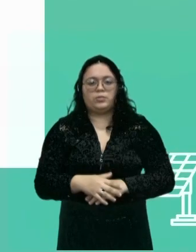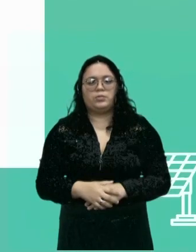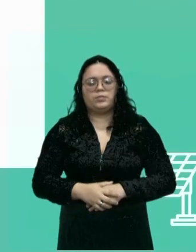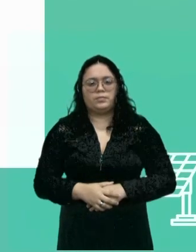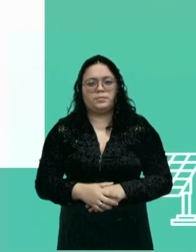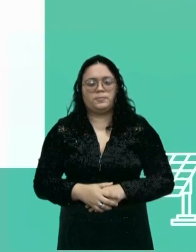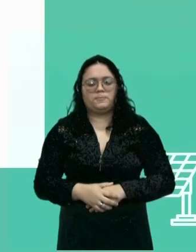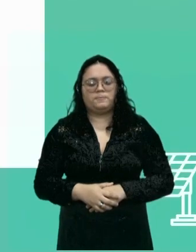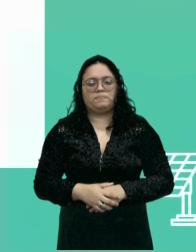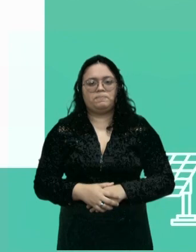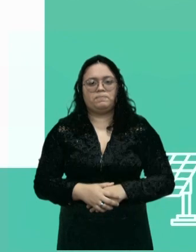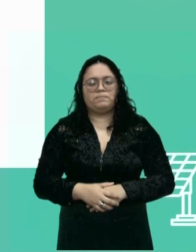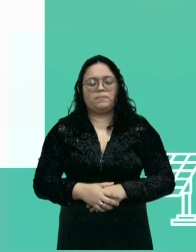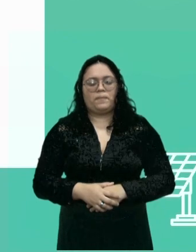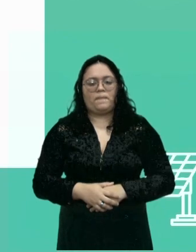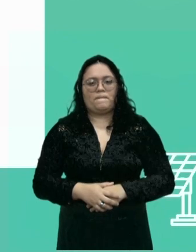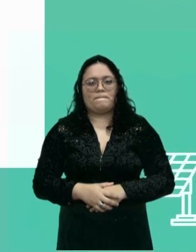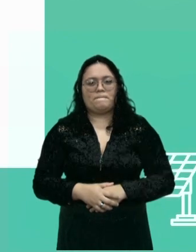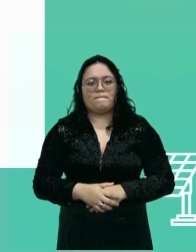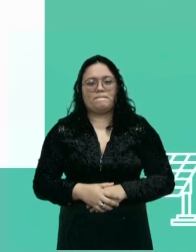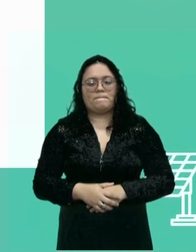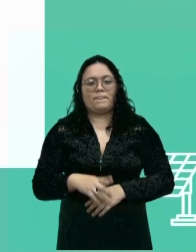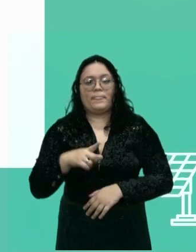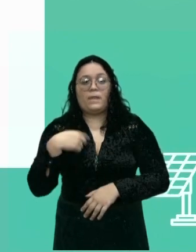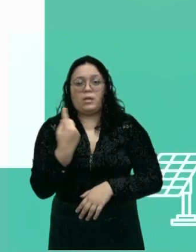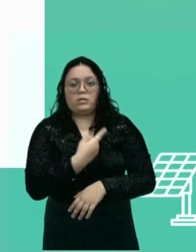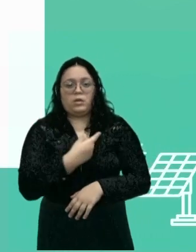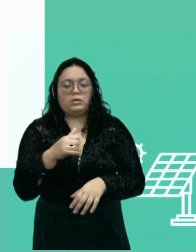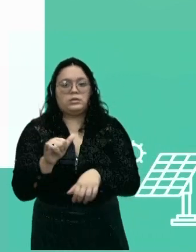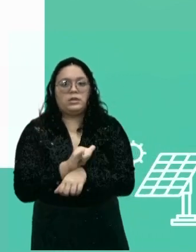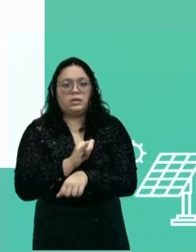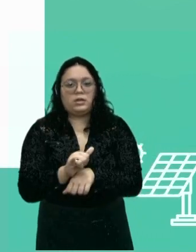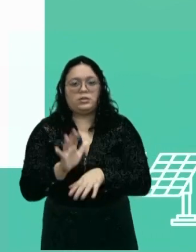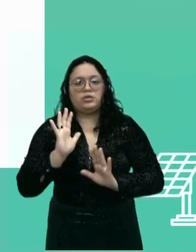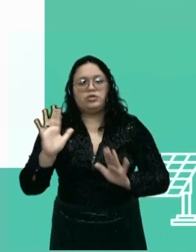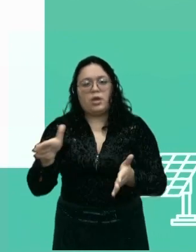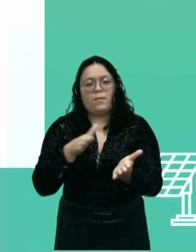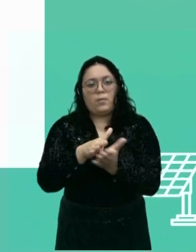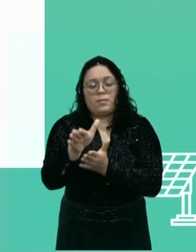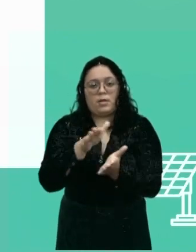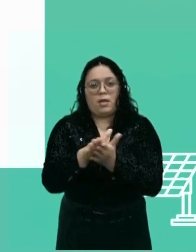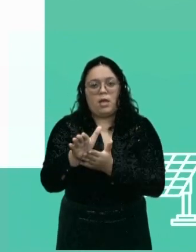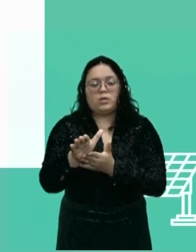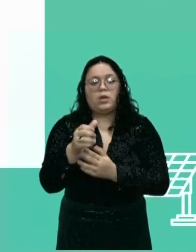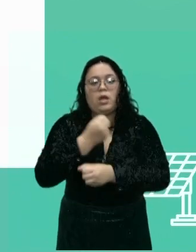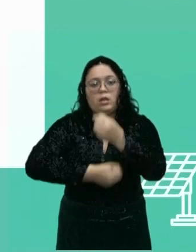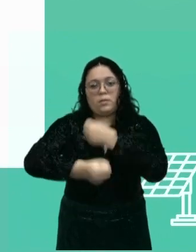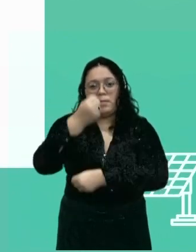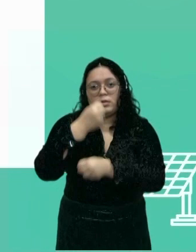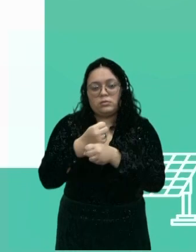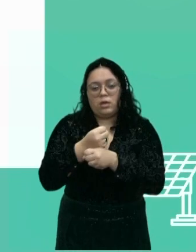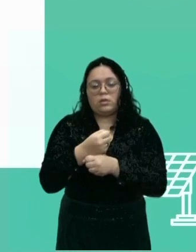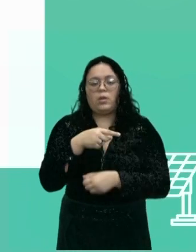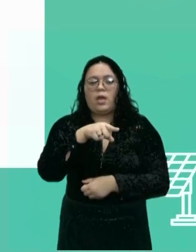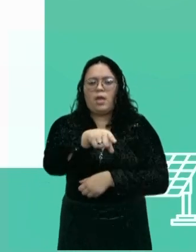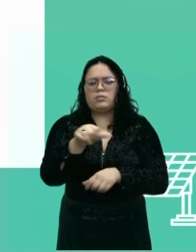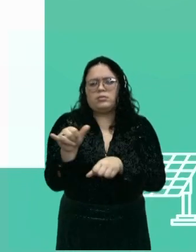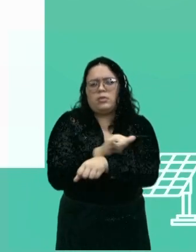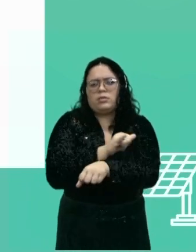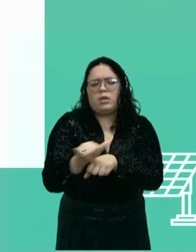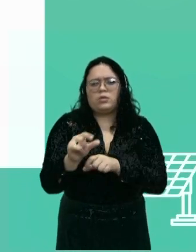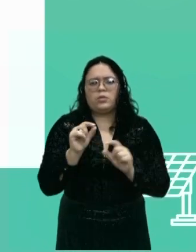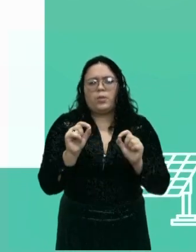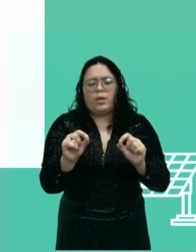Moving on to the UK Hydrogen Strategy, which was published in August last year, so nearly a year ago. This strategy is an extension of the Prime